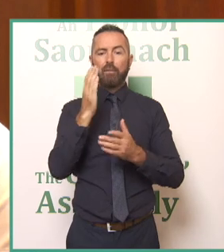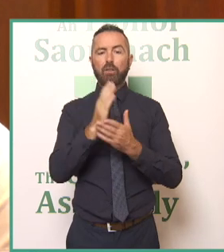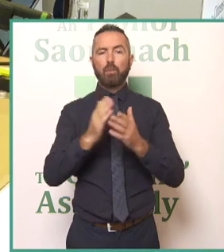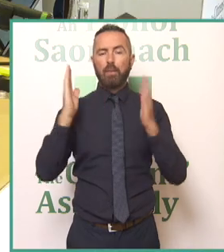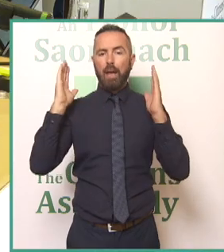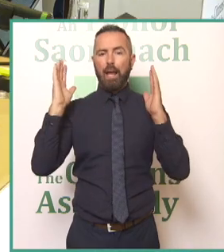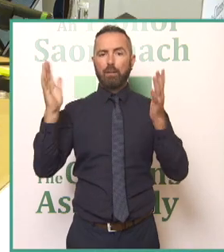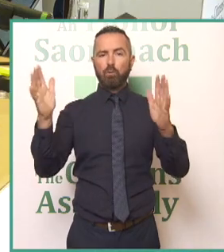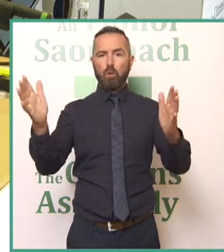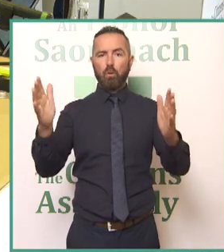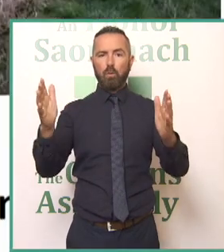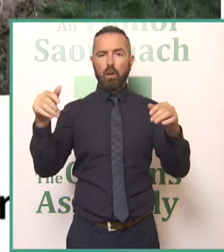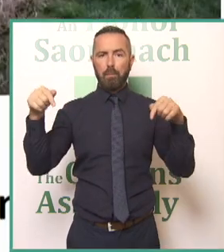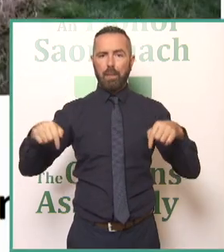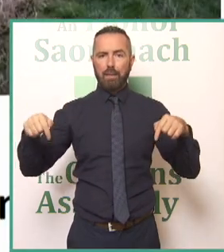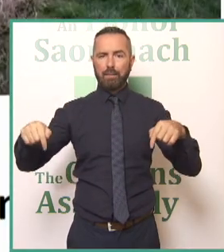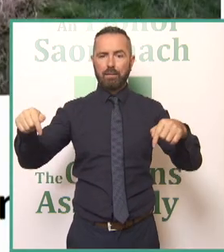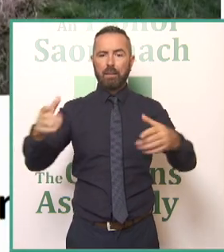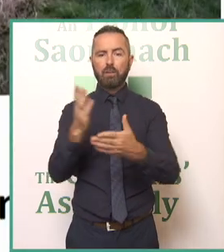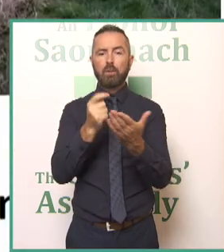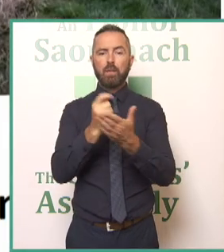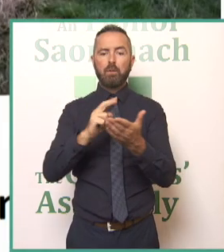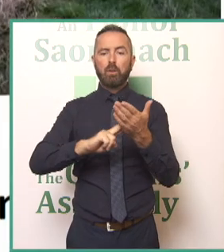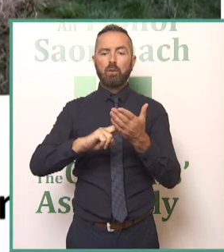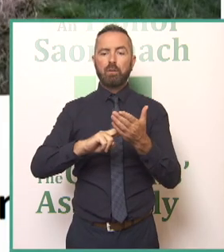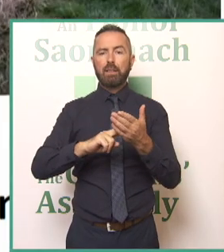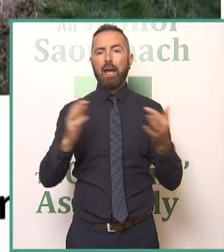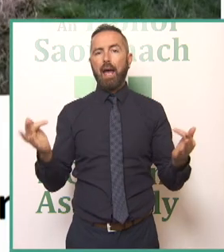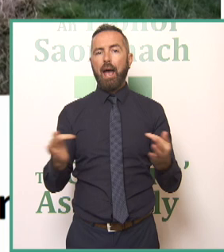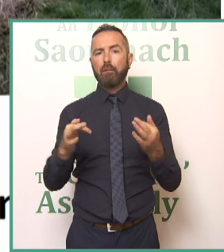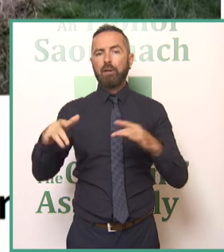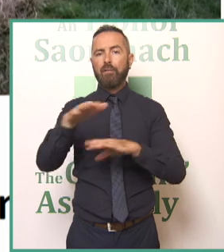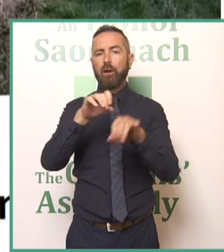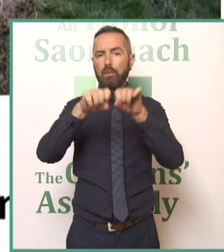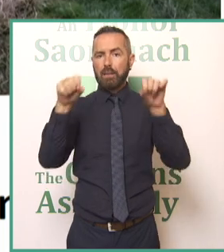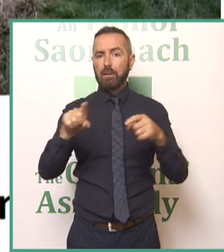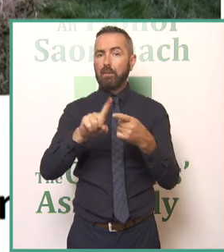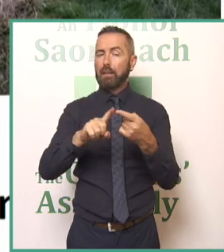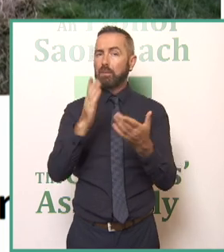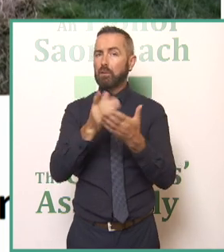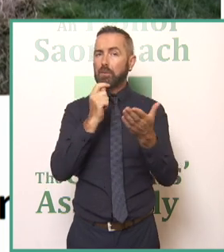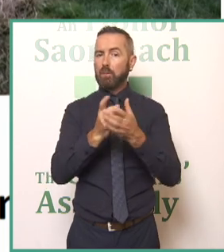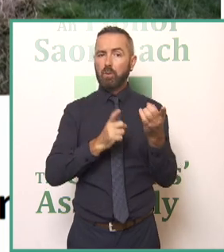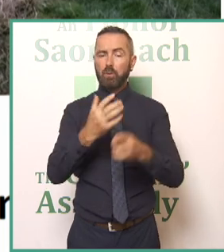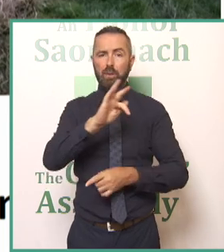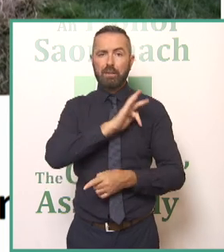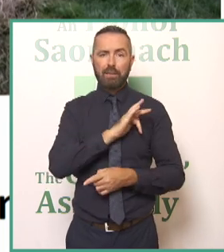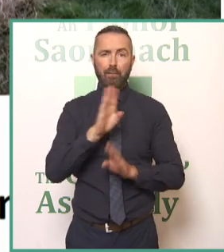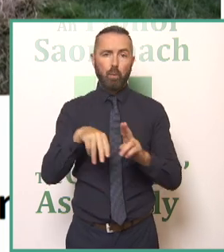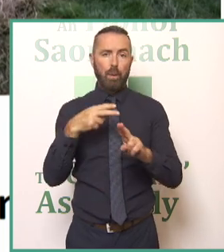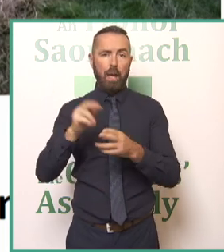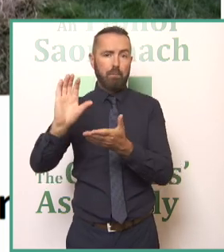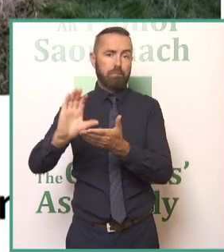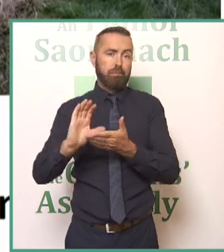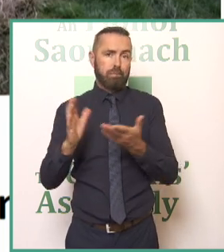hedgerow planting. And sometimes we use agri-environmental schemes, and sometimes we do it on our own bat. It really depends what